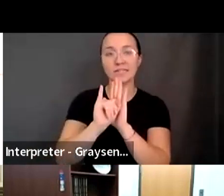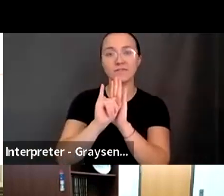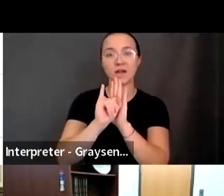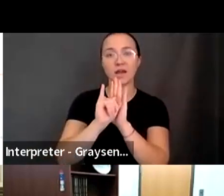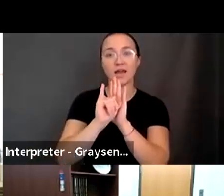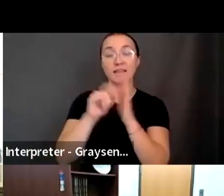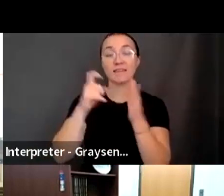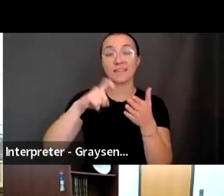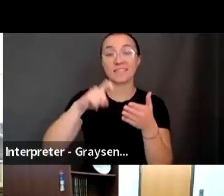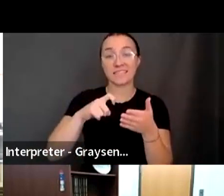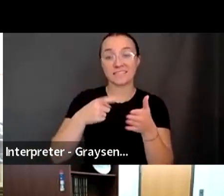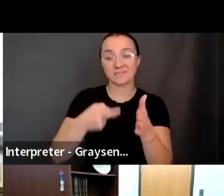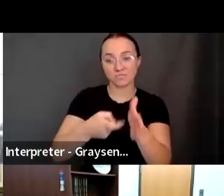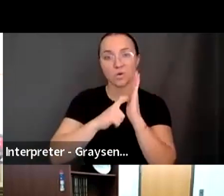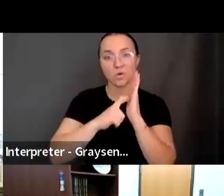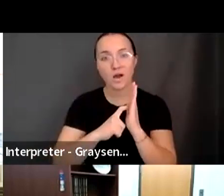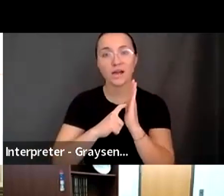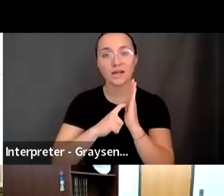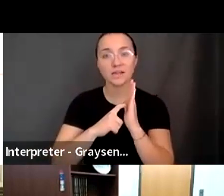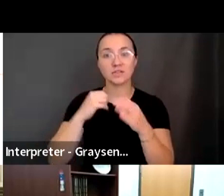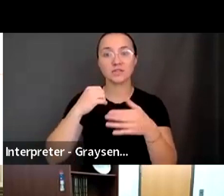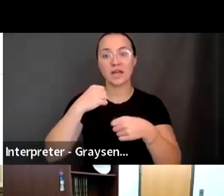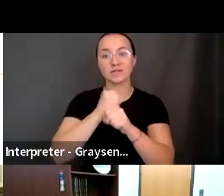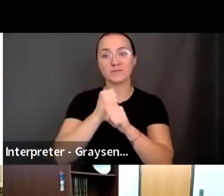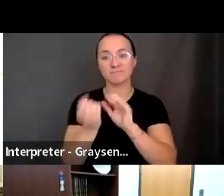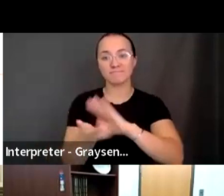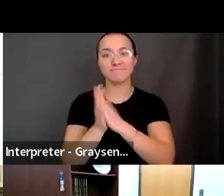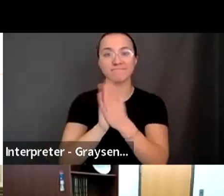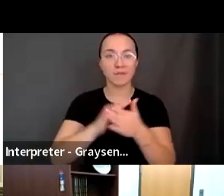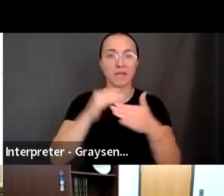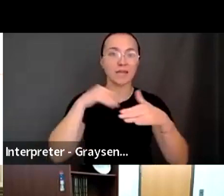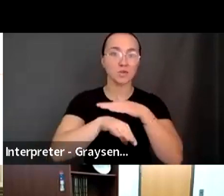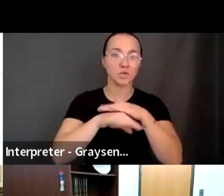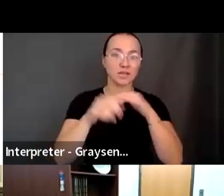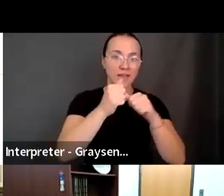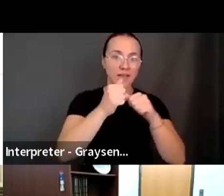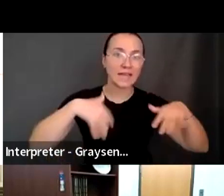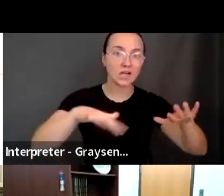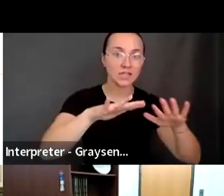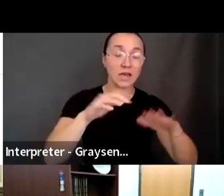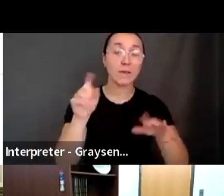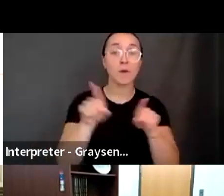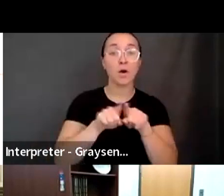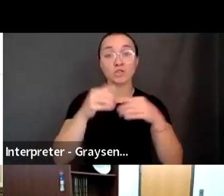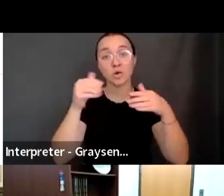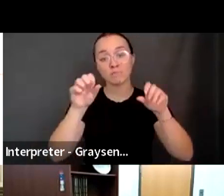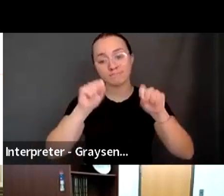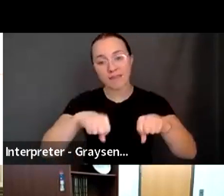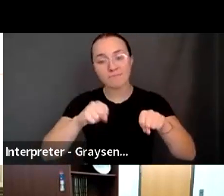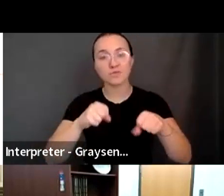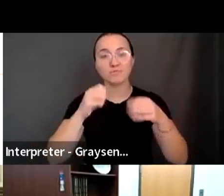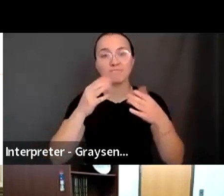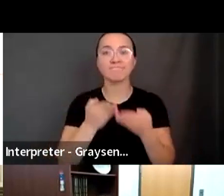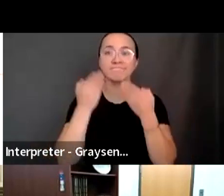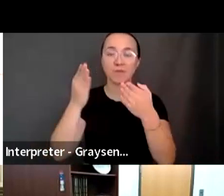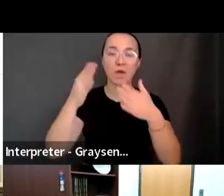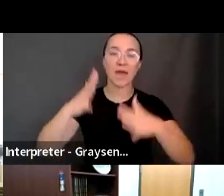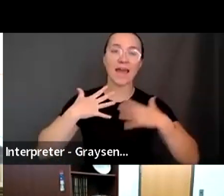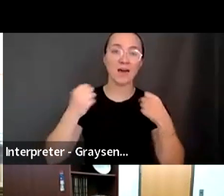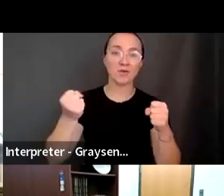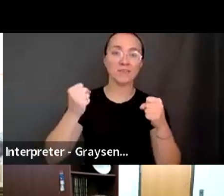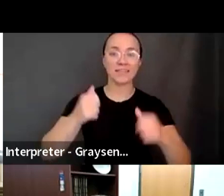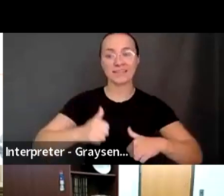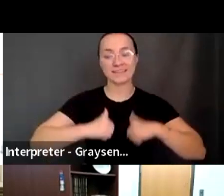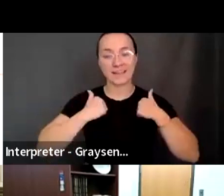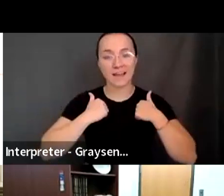needs need to be done to make these areas inclusive and able to promote healthy lifestyles for people of all ages